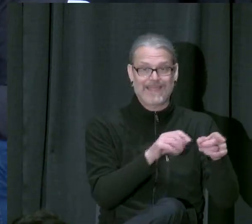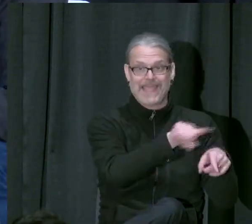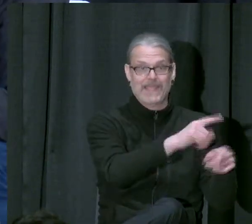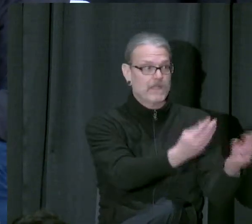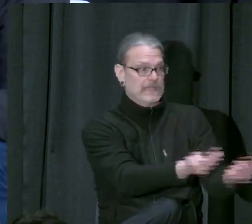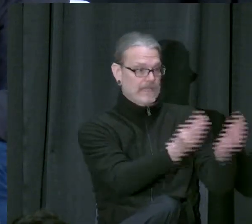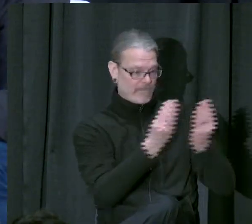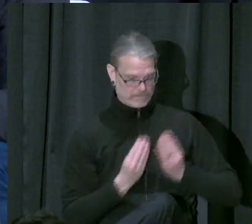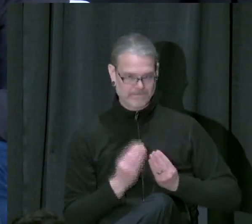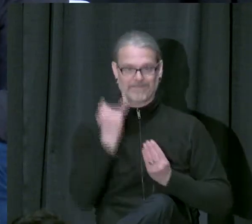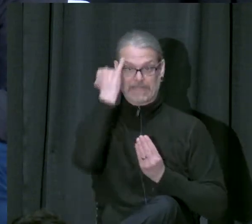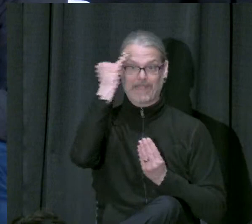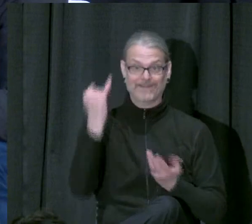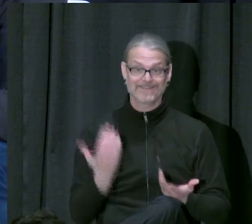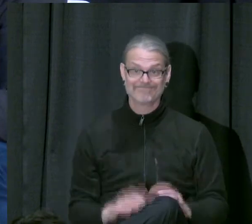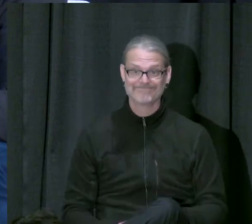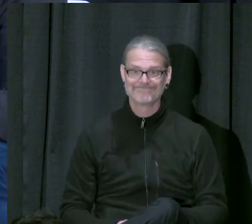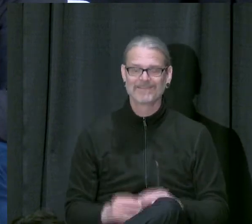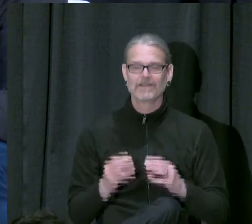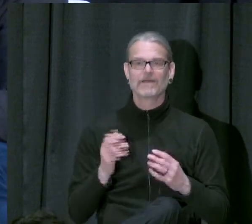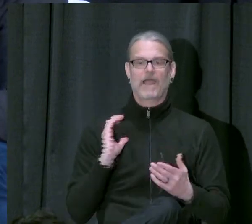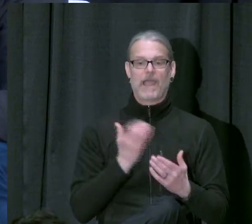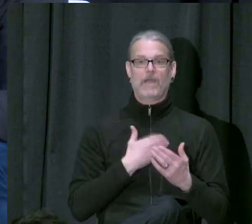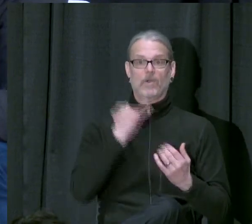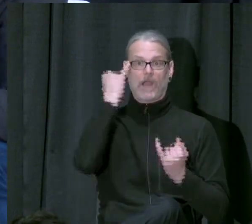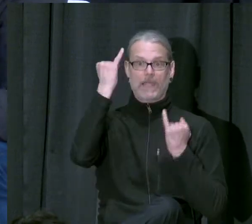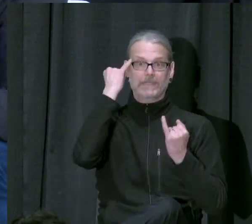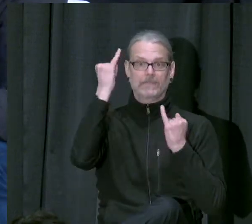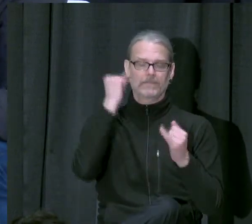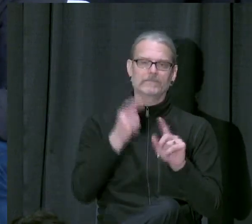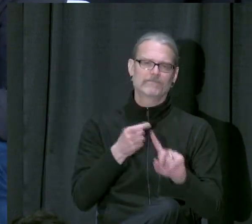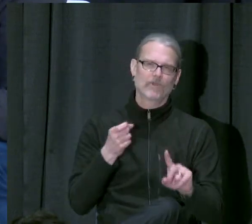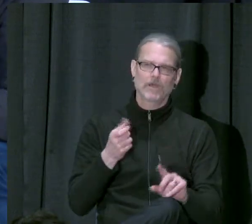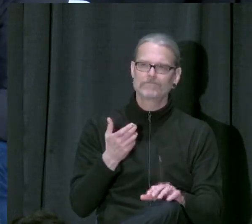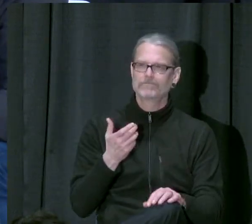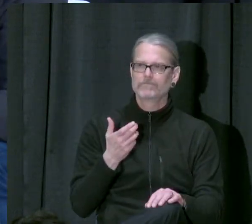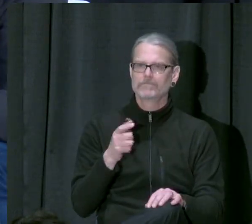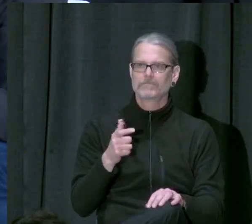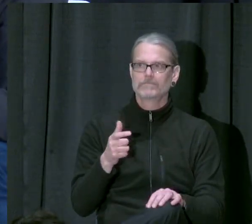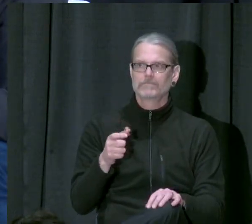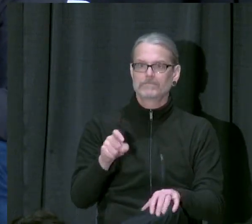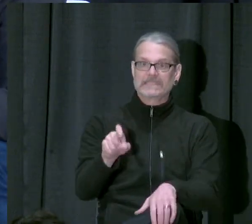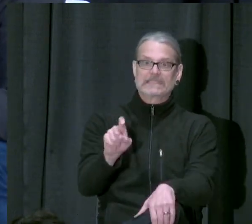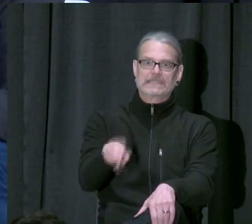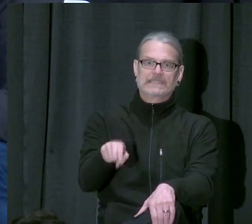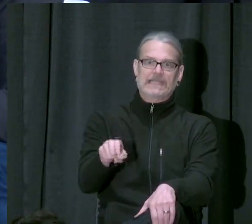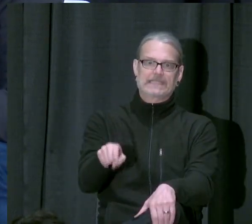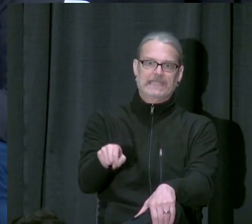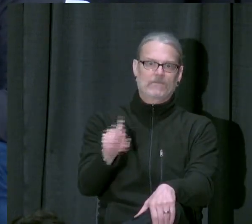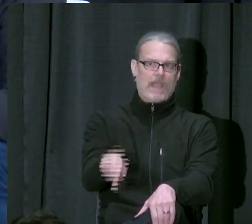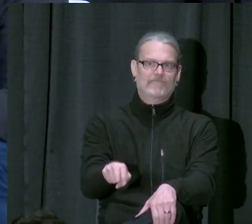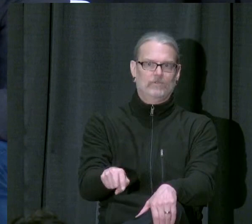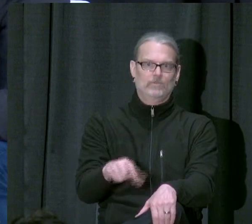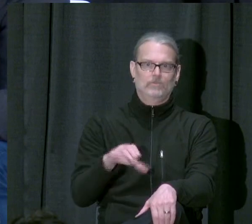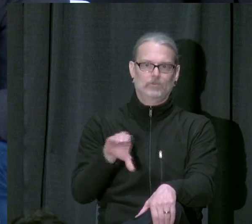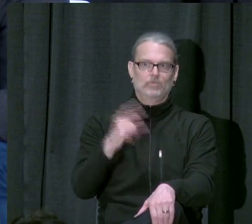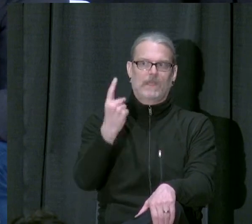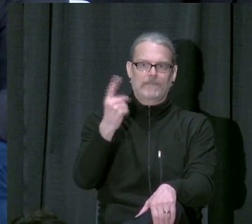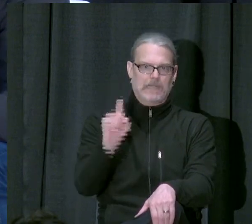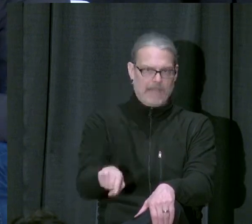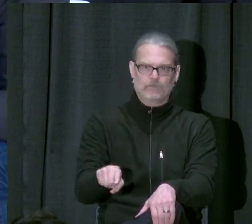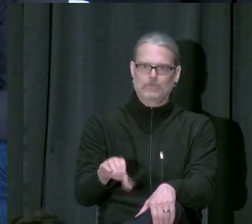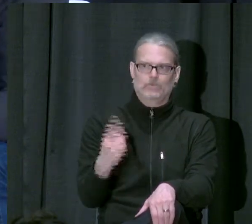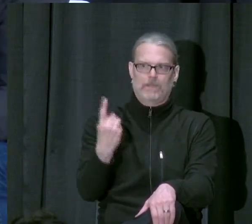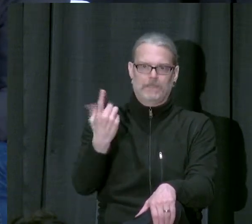sometimes. A lot of our concepts come out of necessity. So they have something that